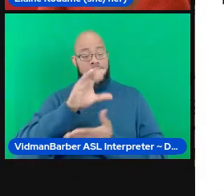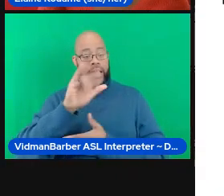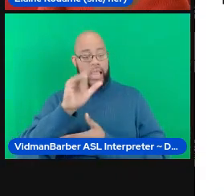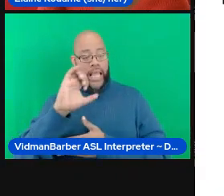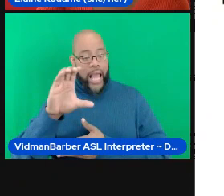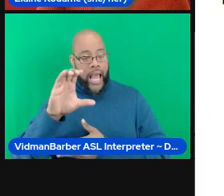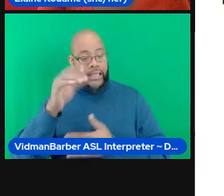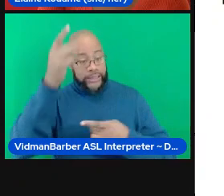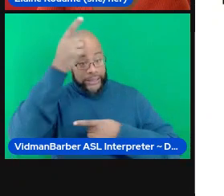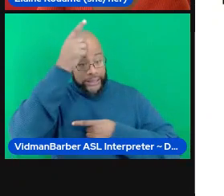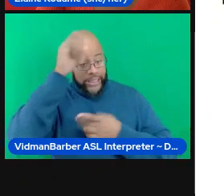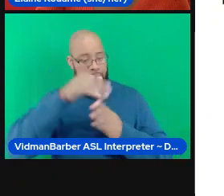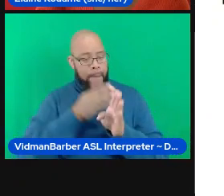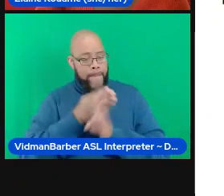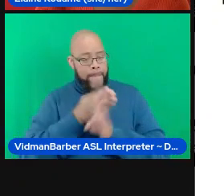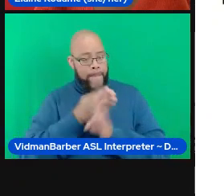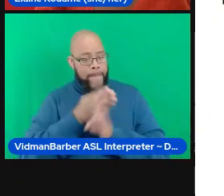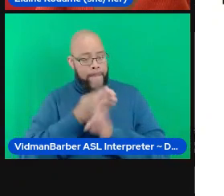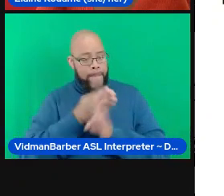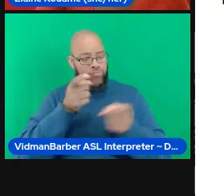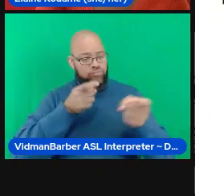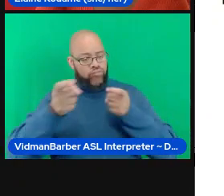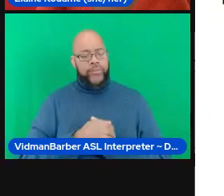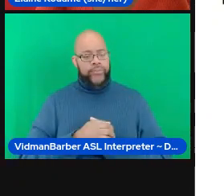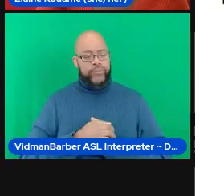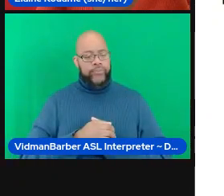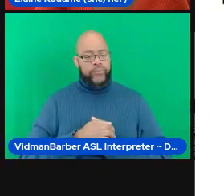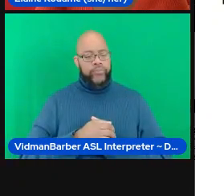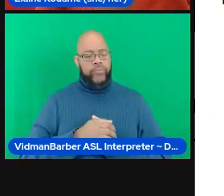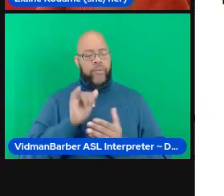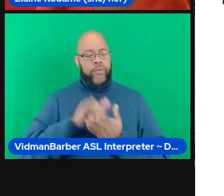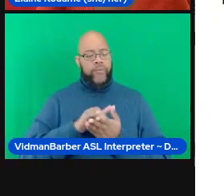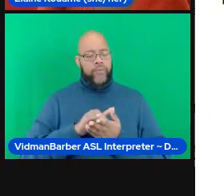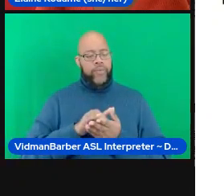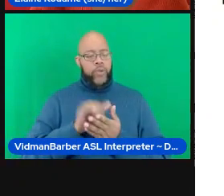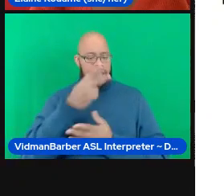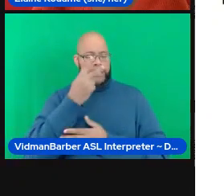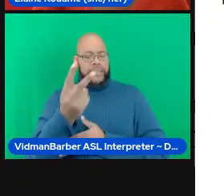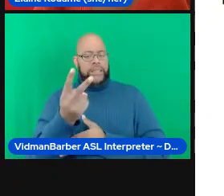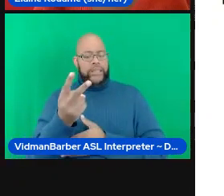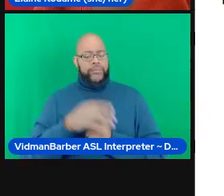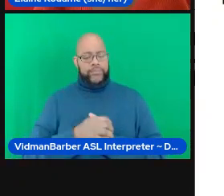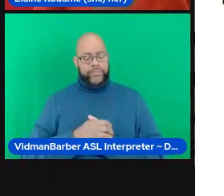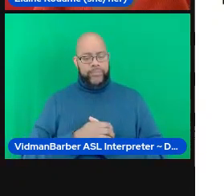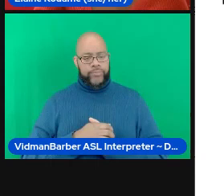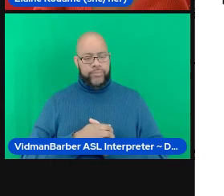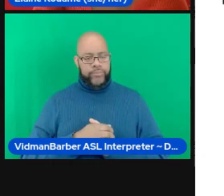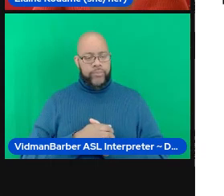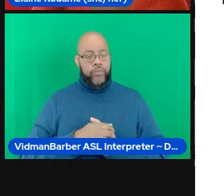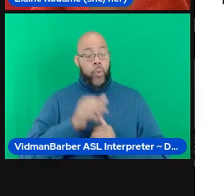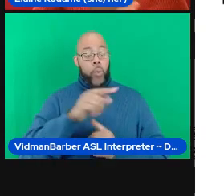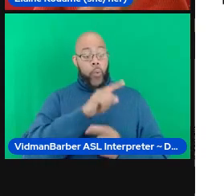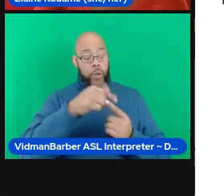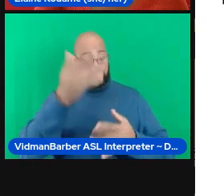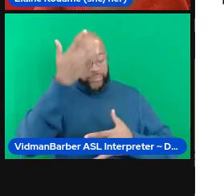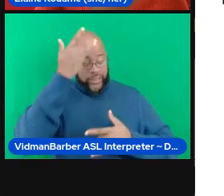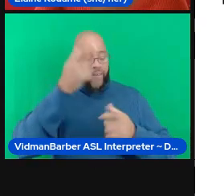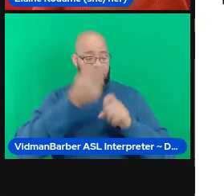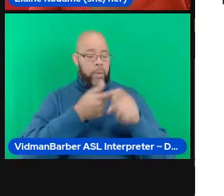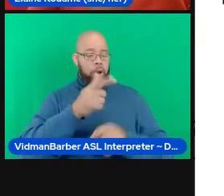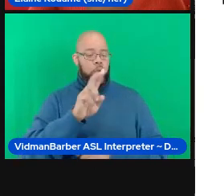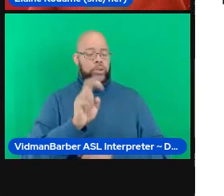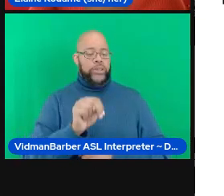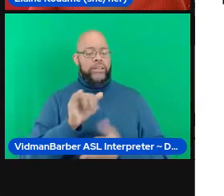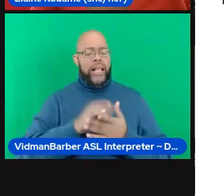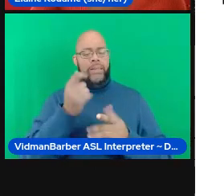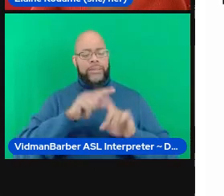they are the main driver of all the pathology that you can see in celiac disease upon ingestion of gluten. So this is a little bit different from